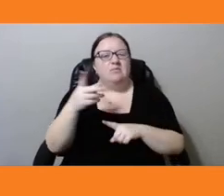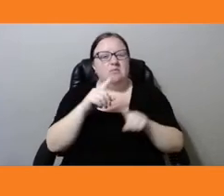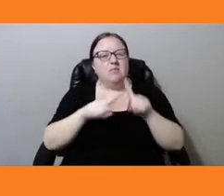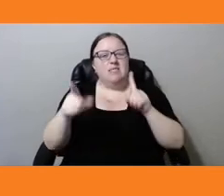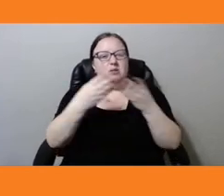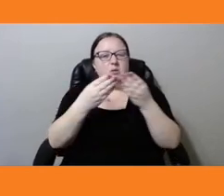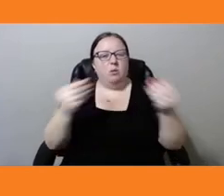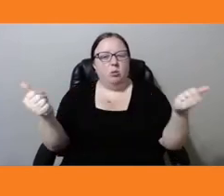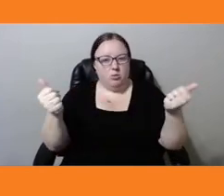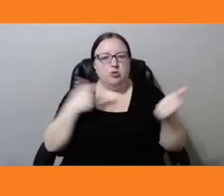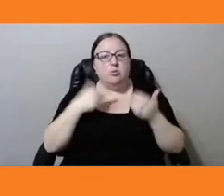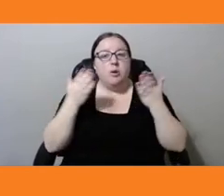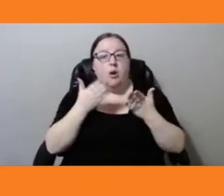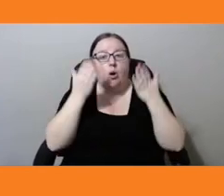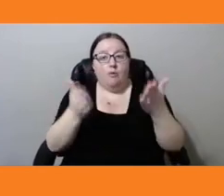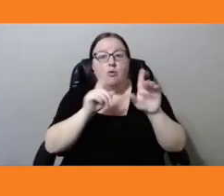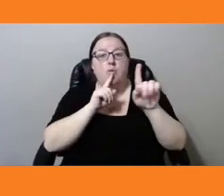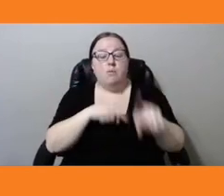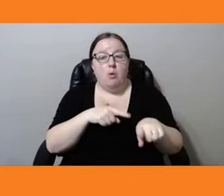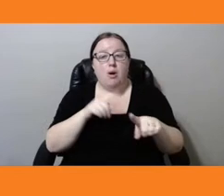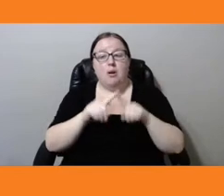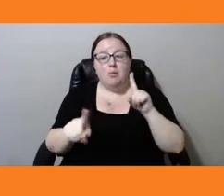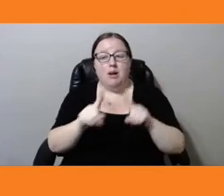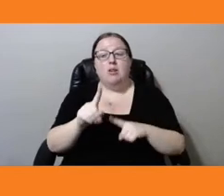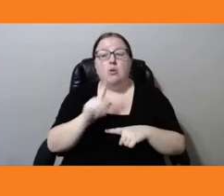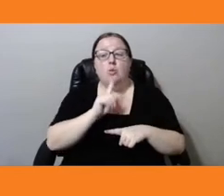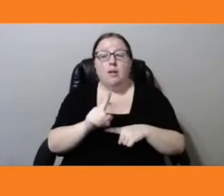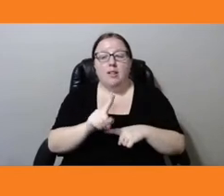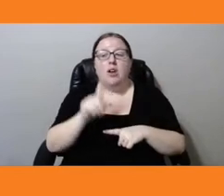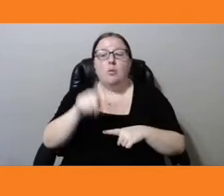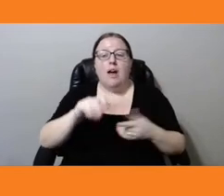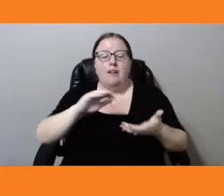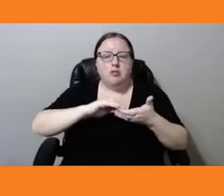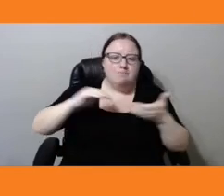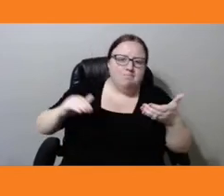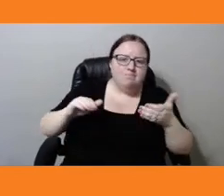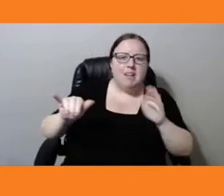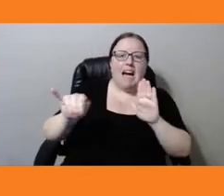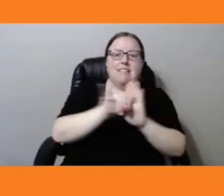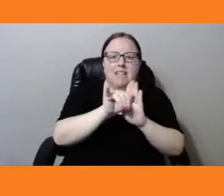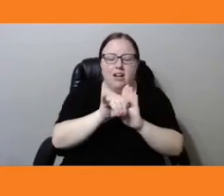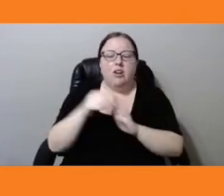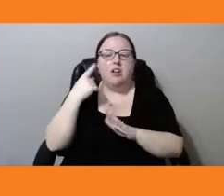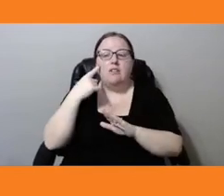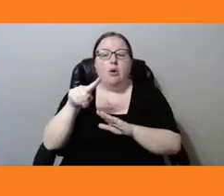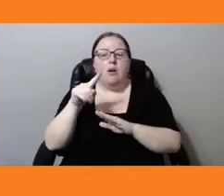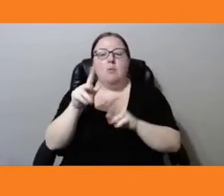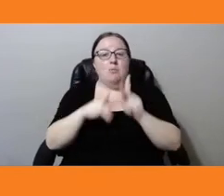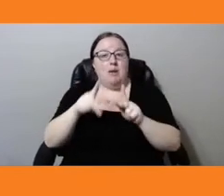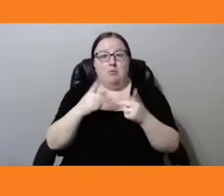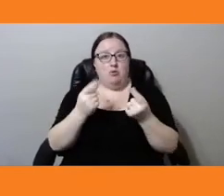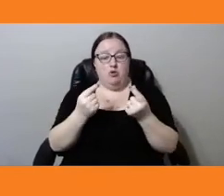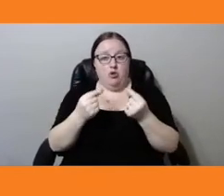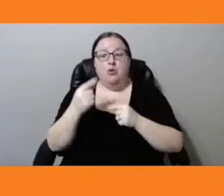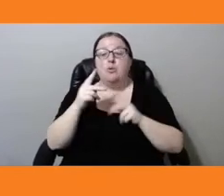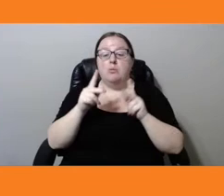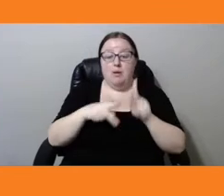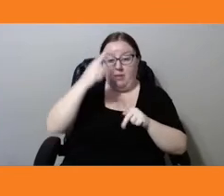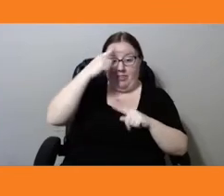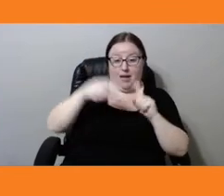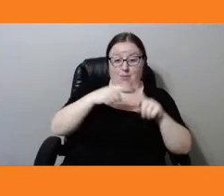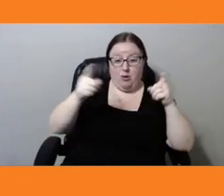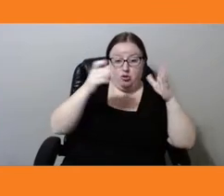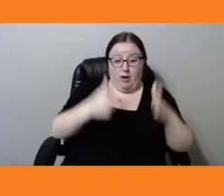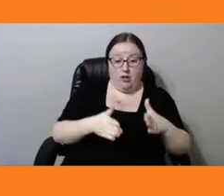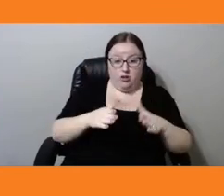offer in the report, but really it's about uncoupling identity from the idea of what people can do. So when people think about directors, they